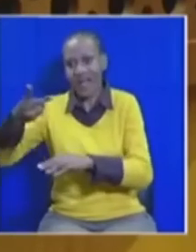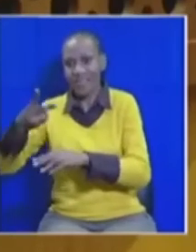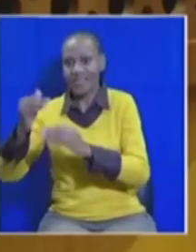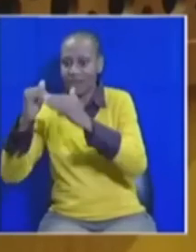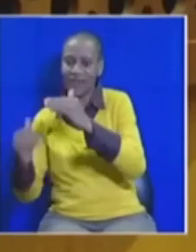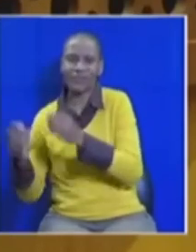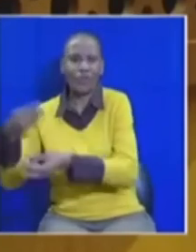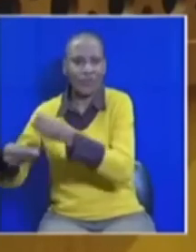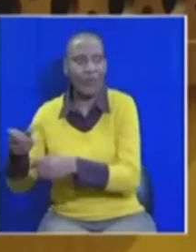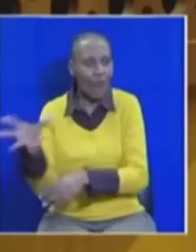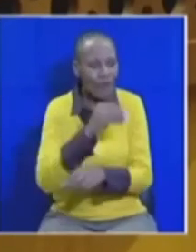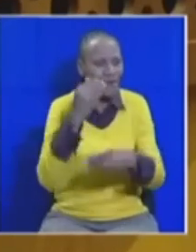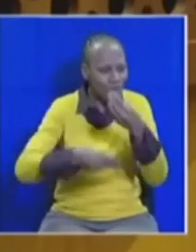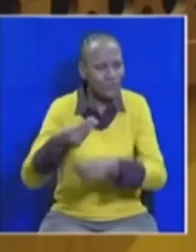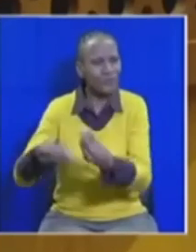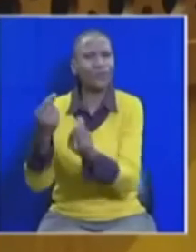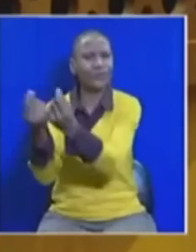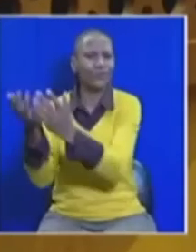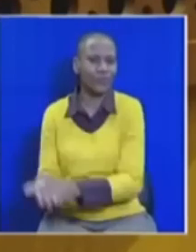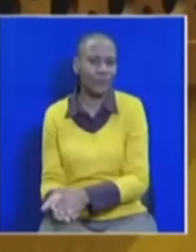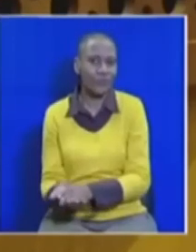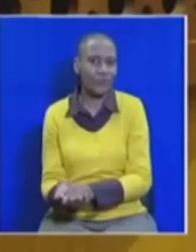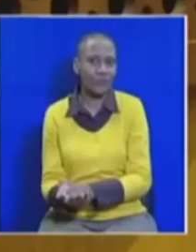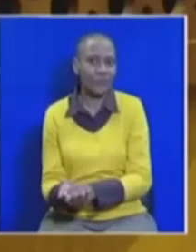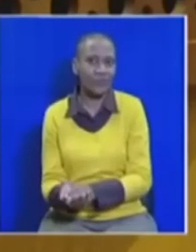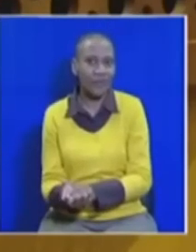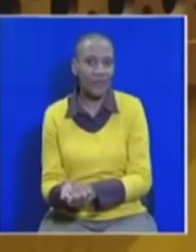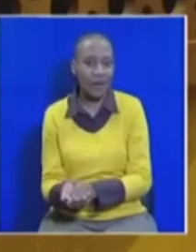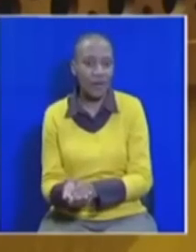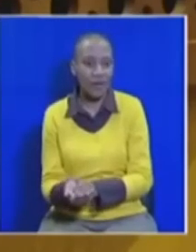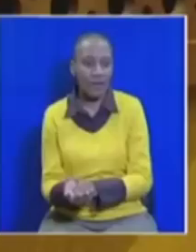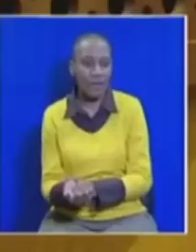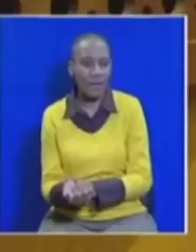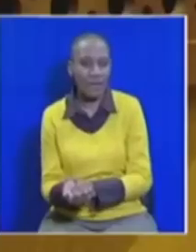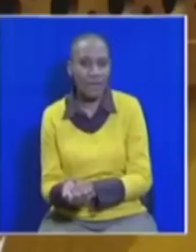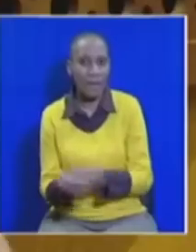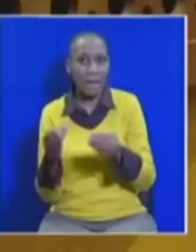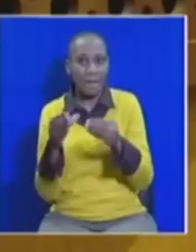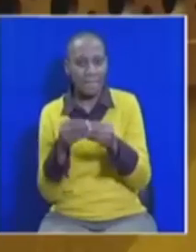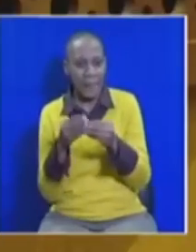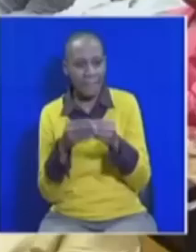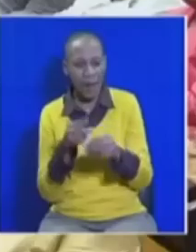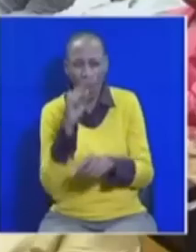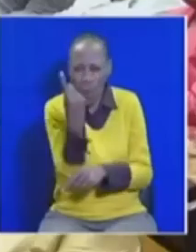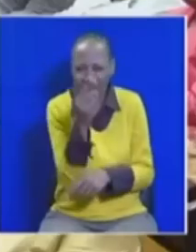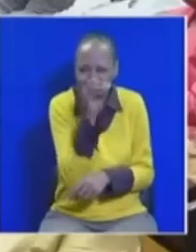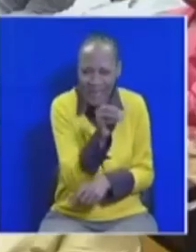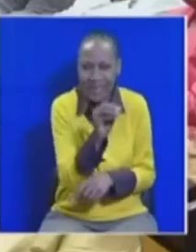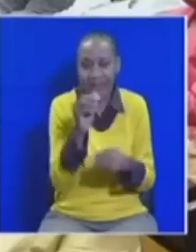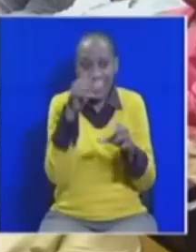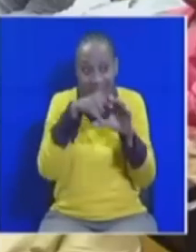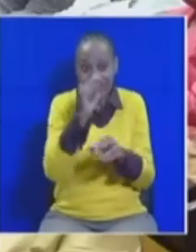others. Speaker, nobody in the ANC is immune from the cancer of